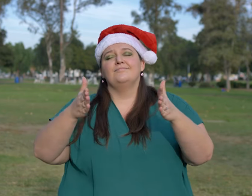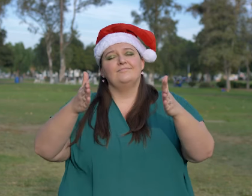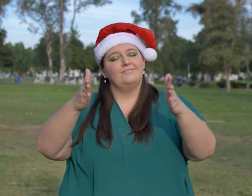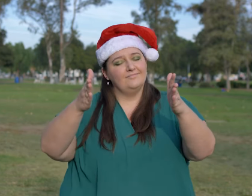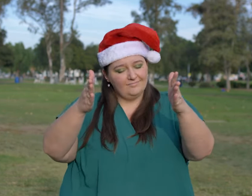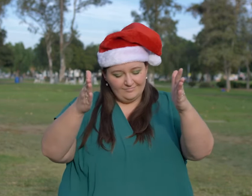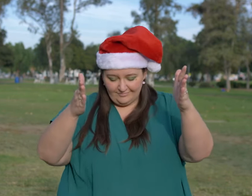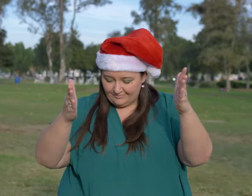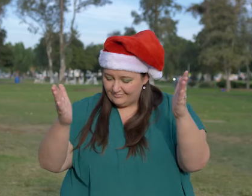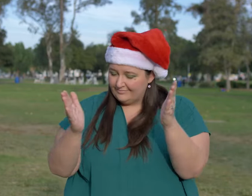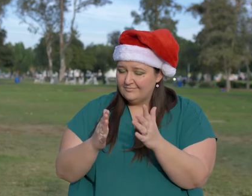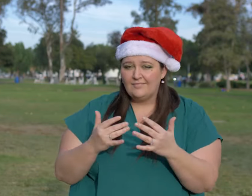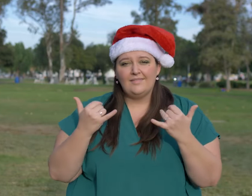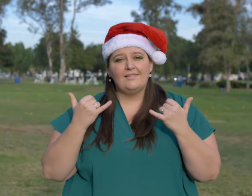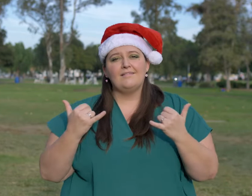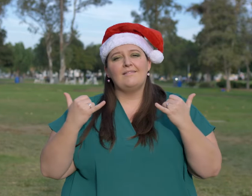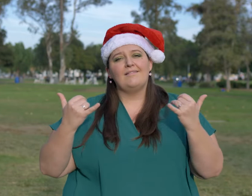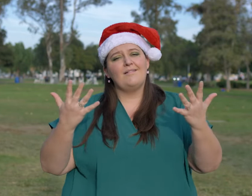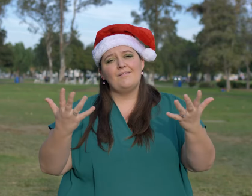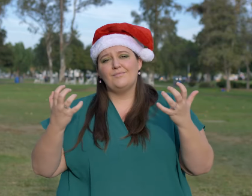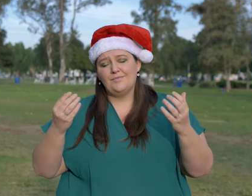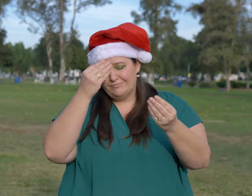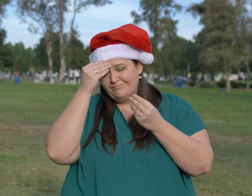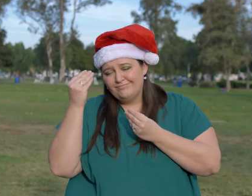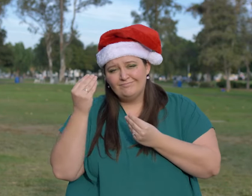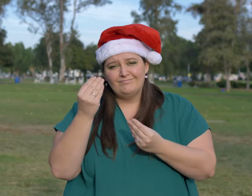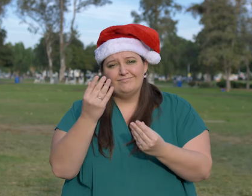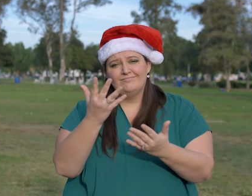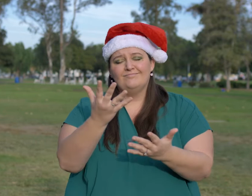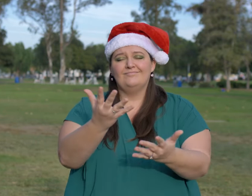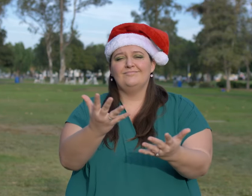way. Now I'd like to wish you